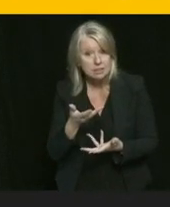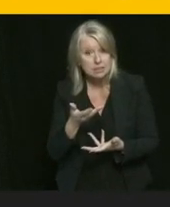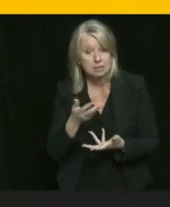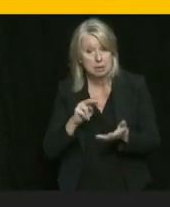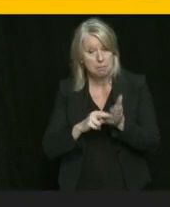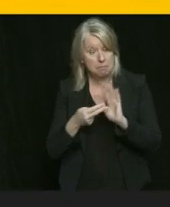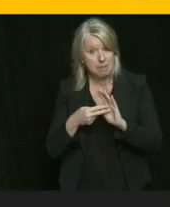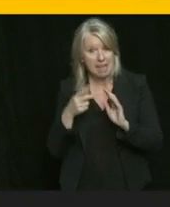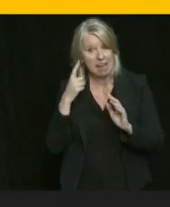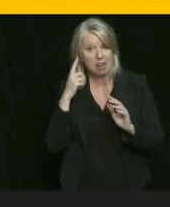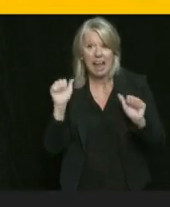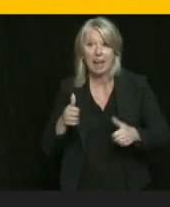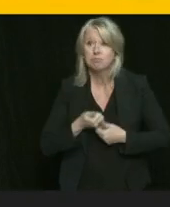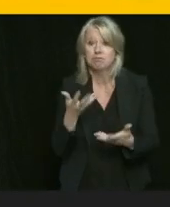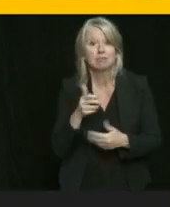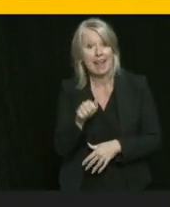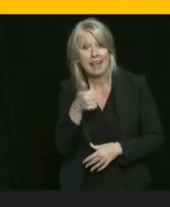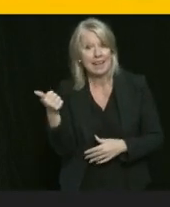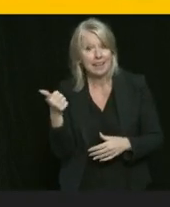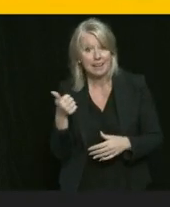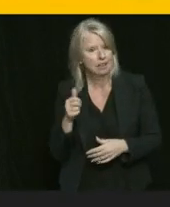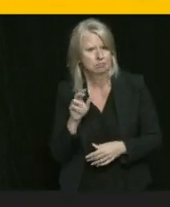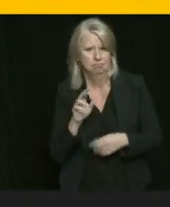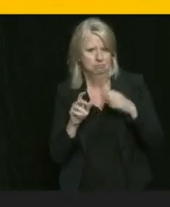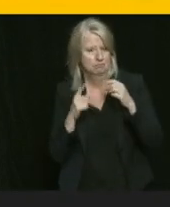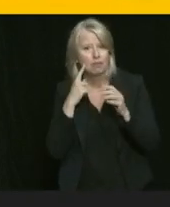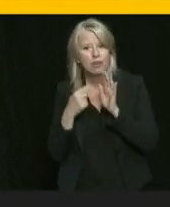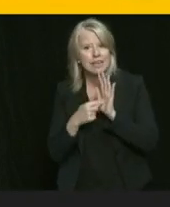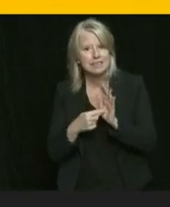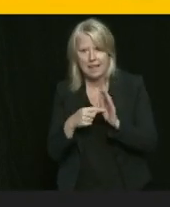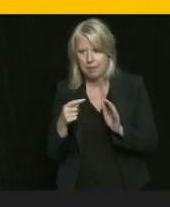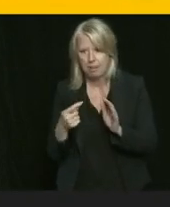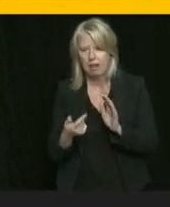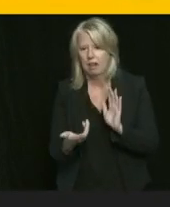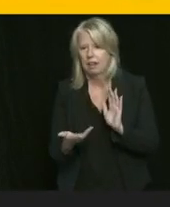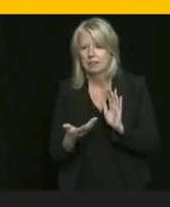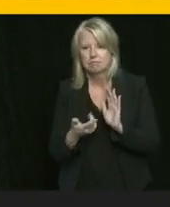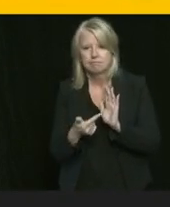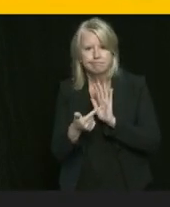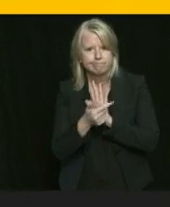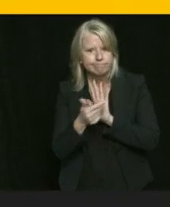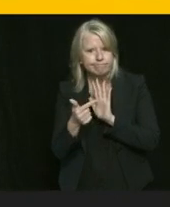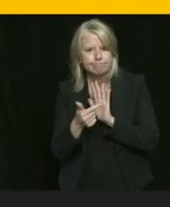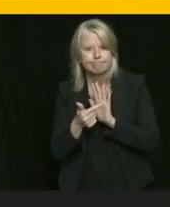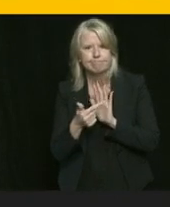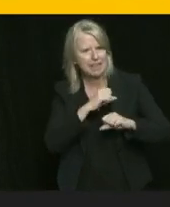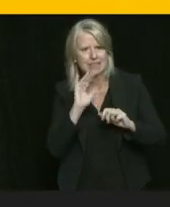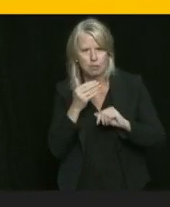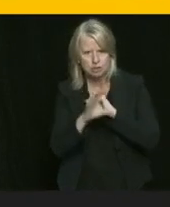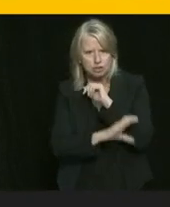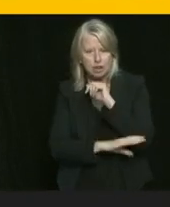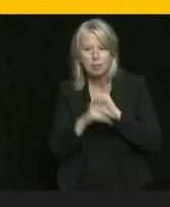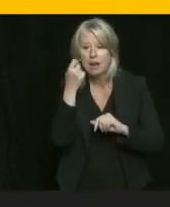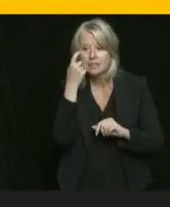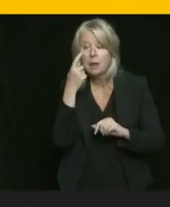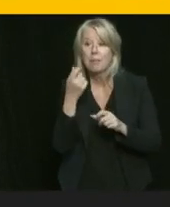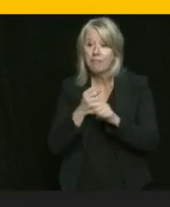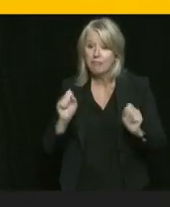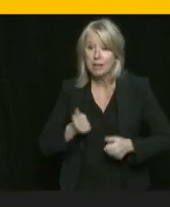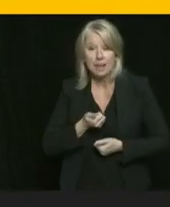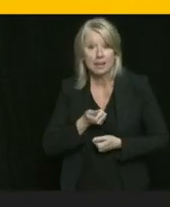unlimited. For example, it's not allowed to cry fire.